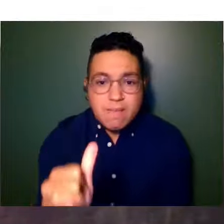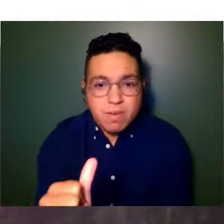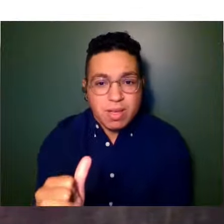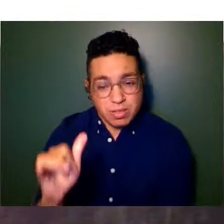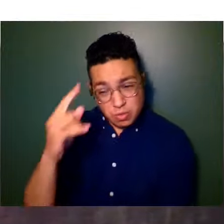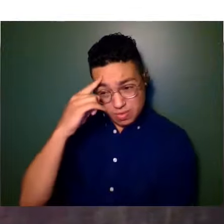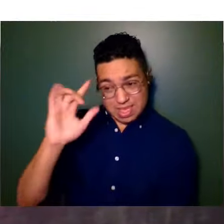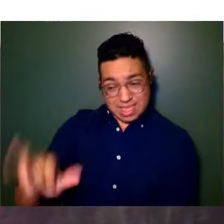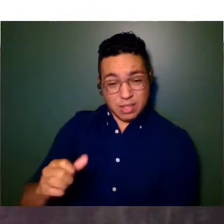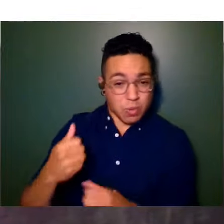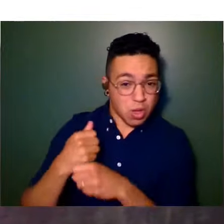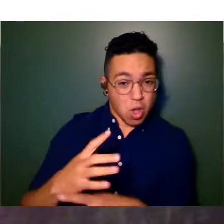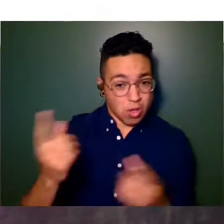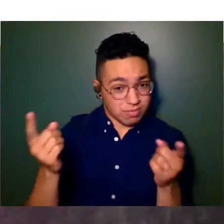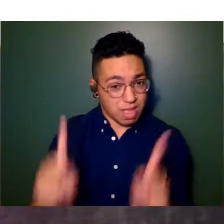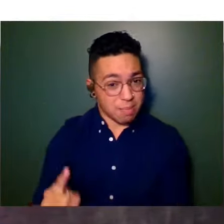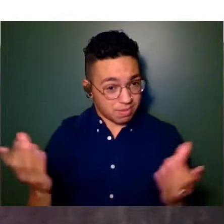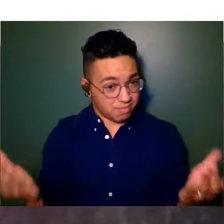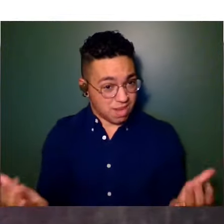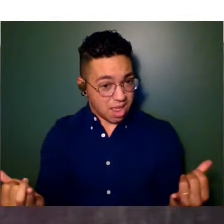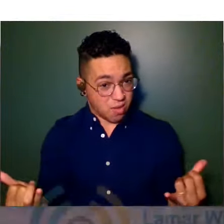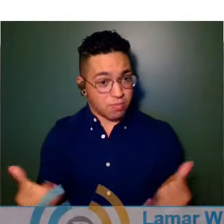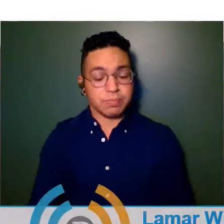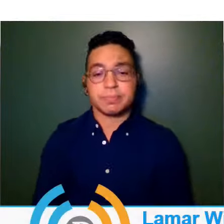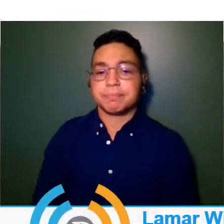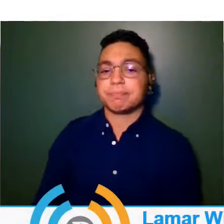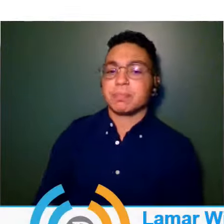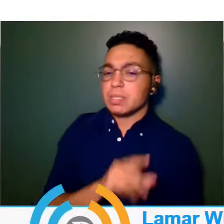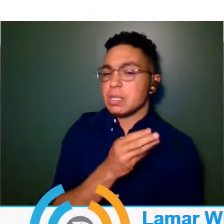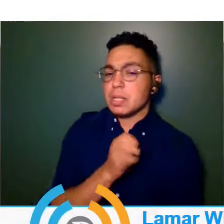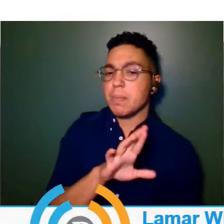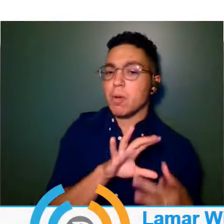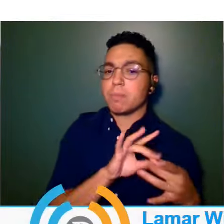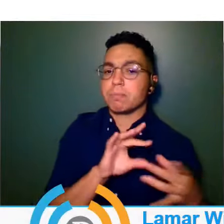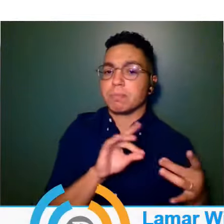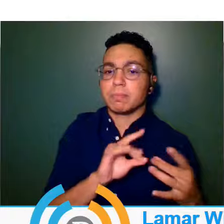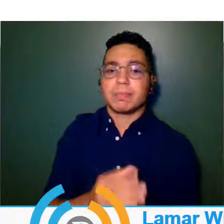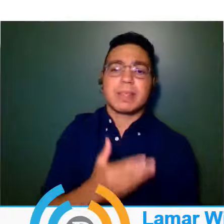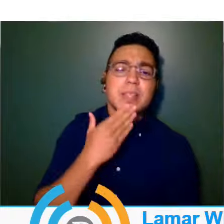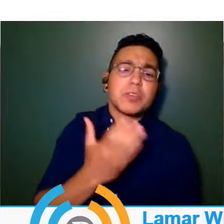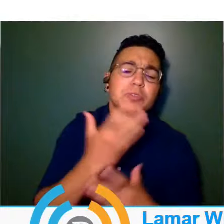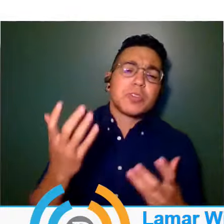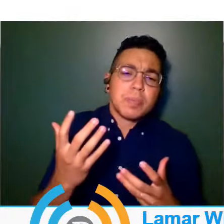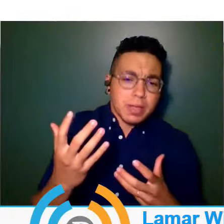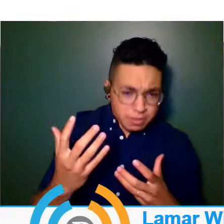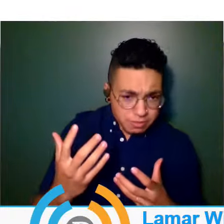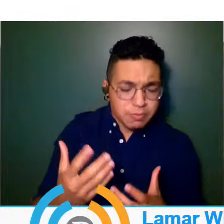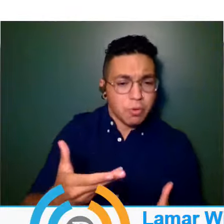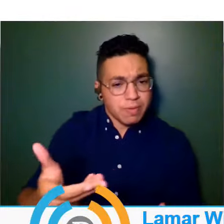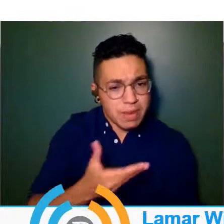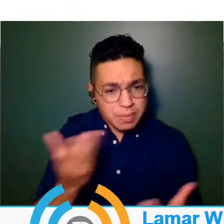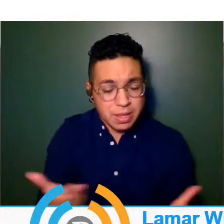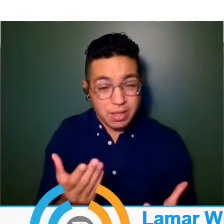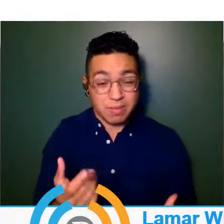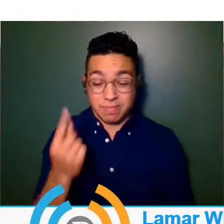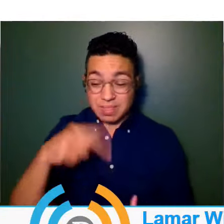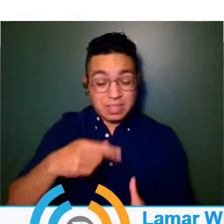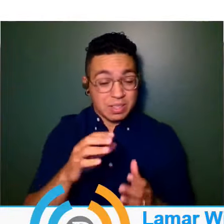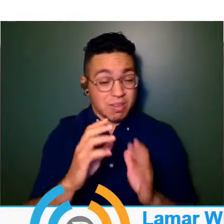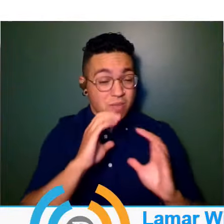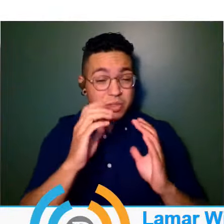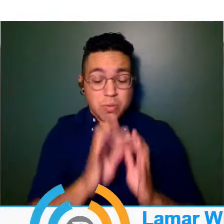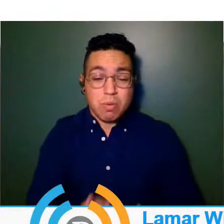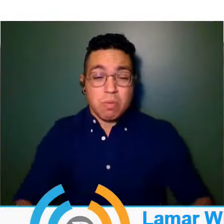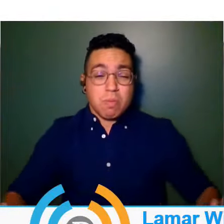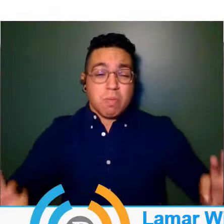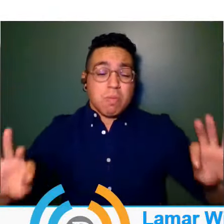an important conversation. It's an overdue conversation. And to your